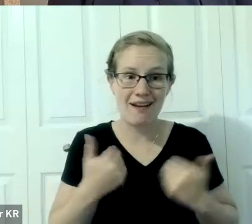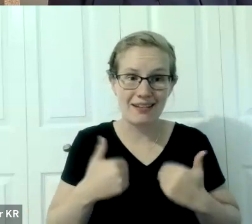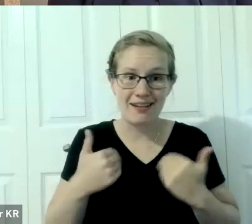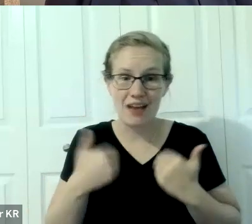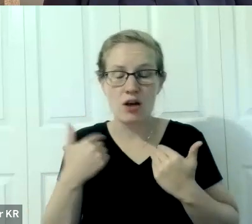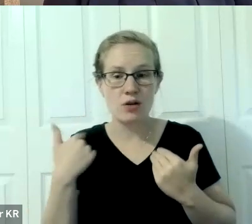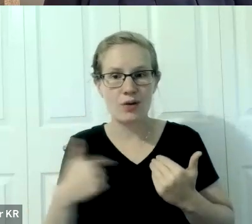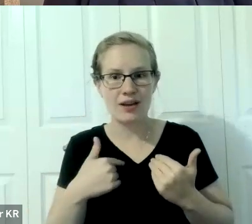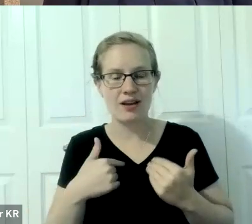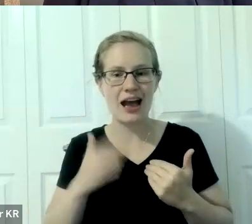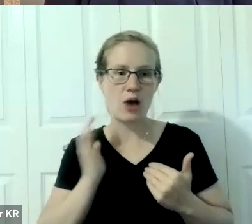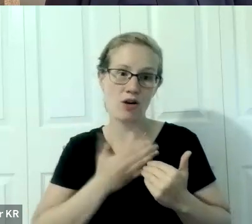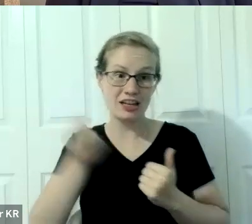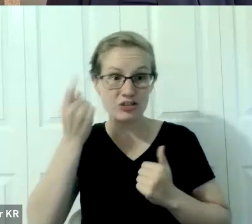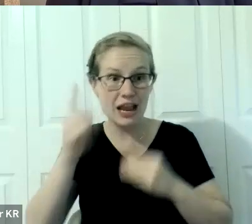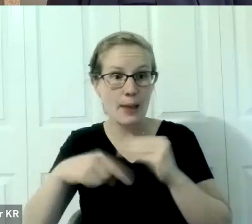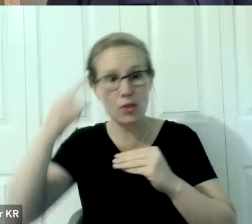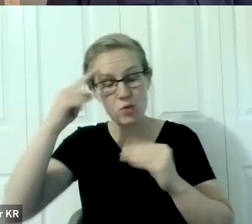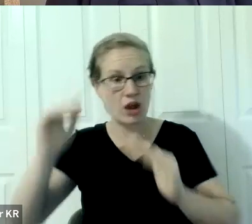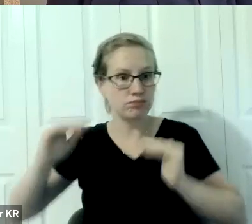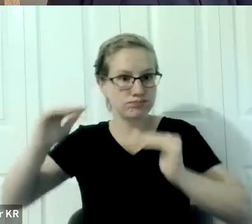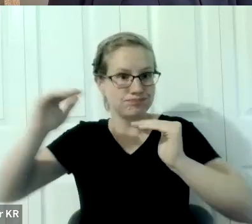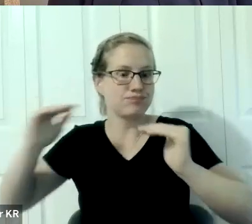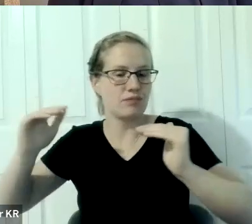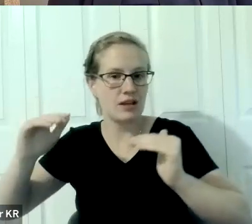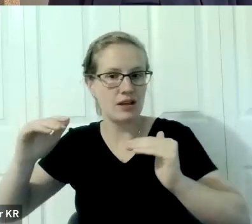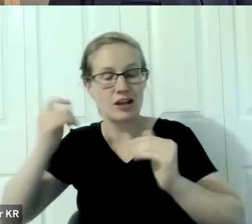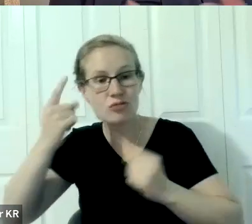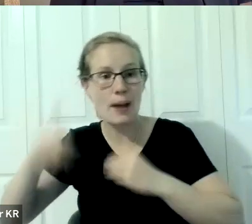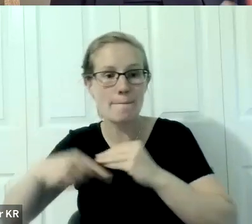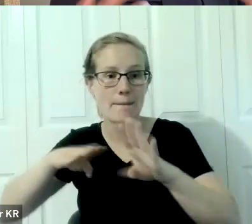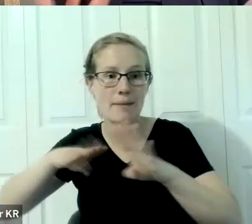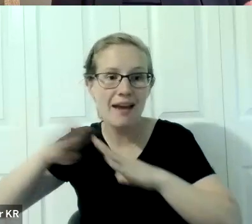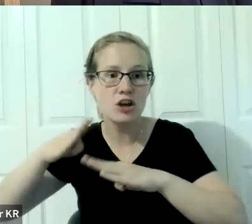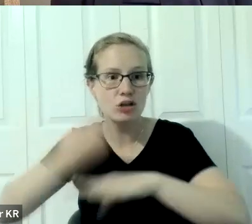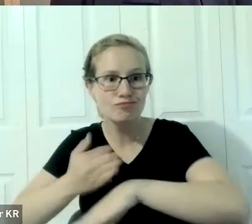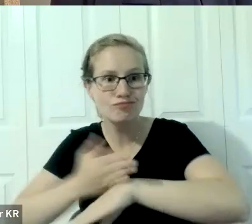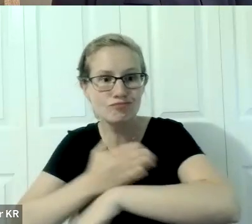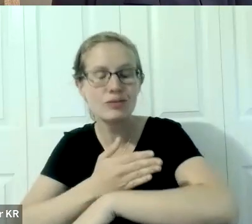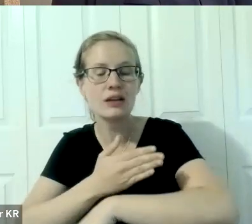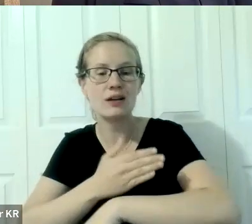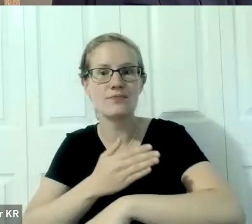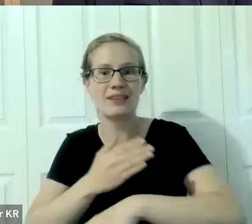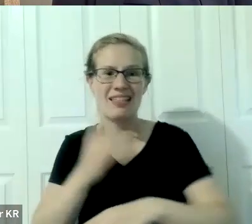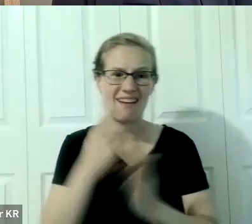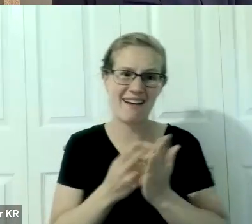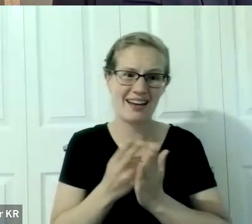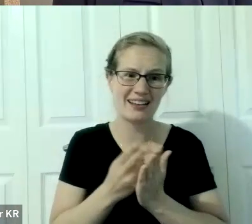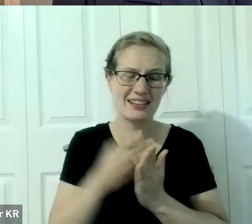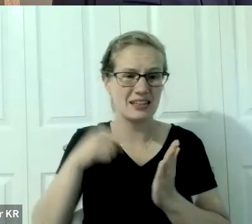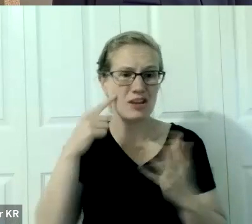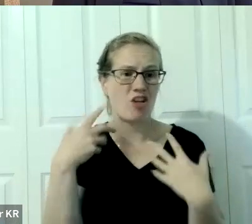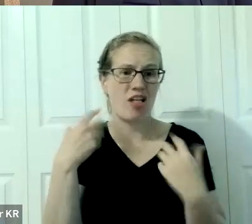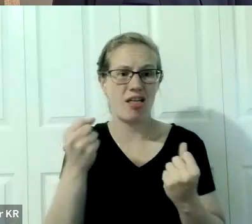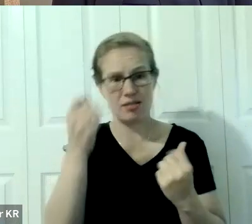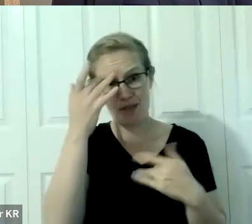more advanced in our understanding of the brain and our understanding of behavior and symptoms. And I think, honestly, this mental health pandemic will